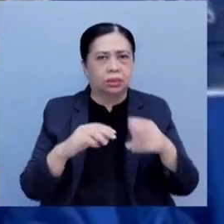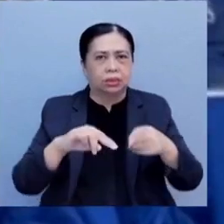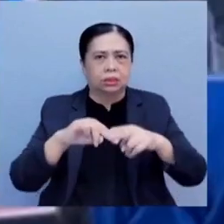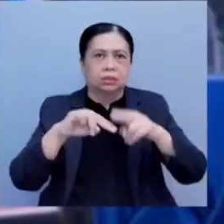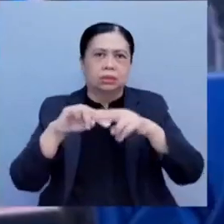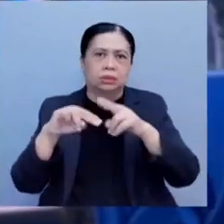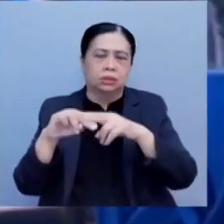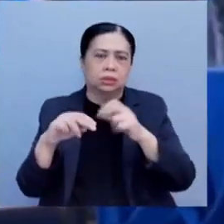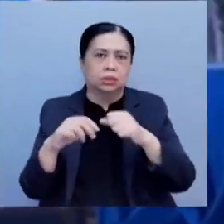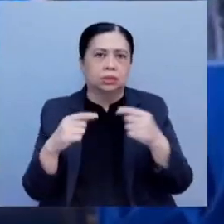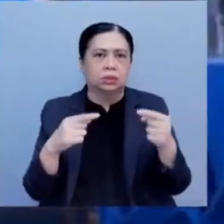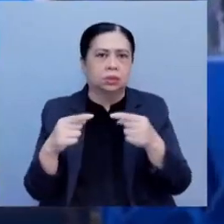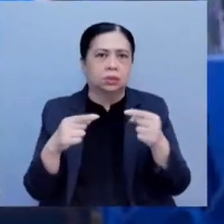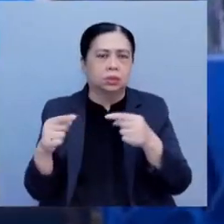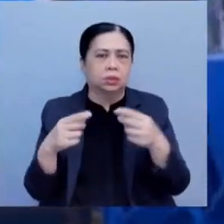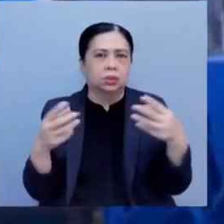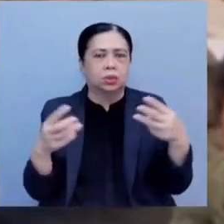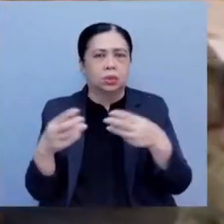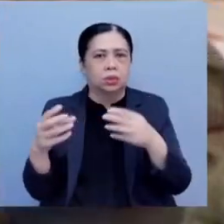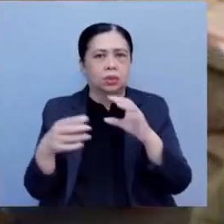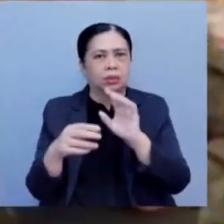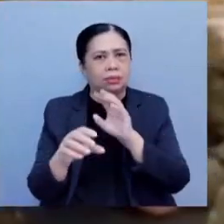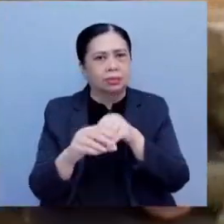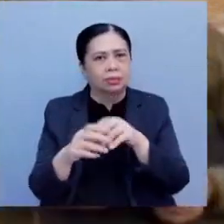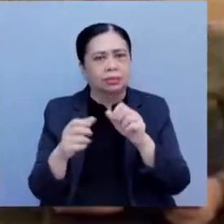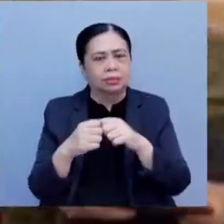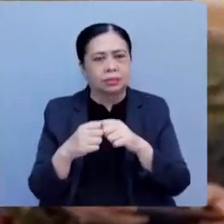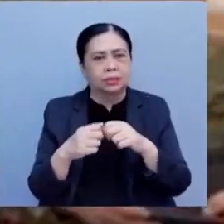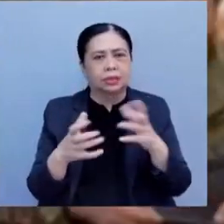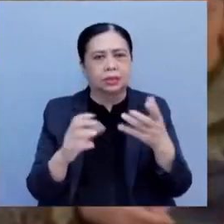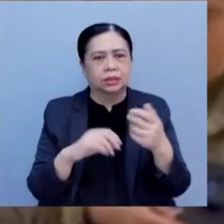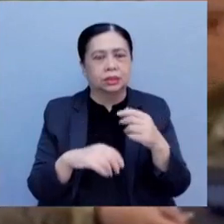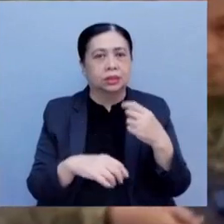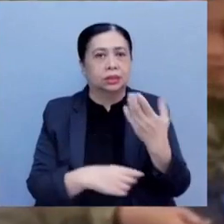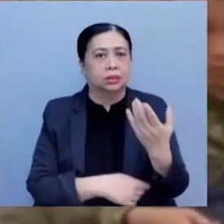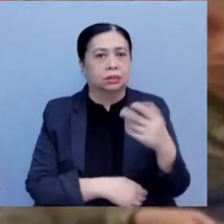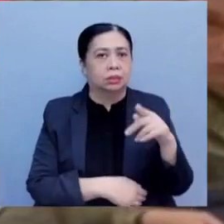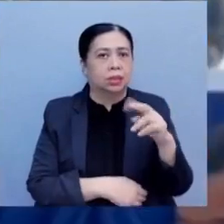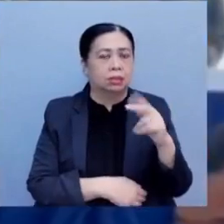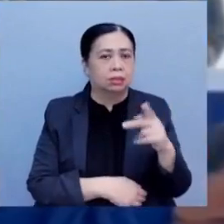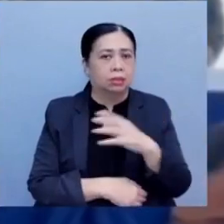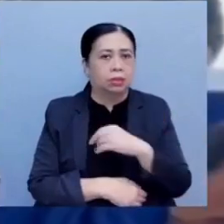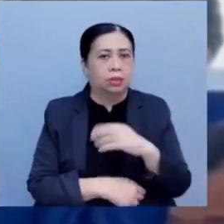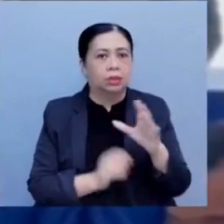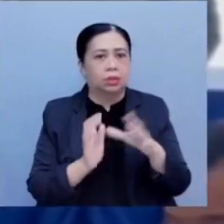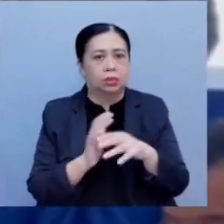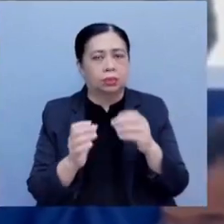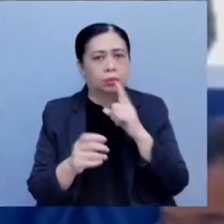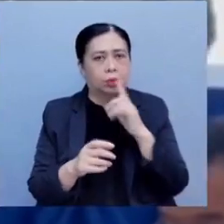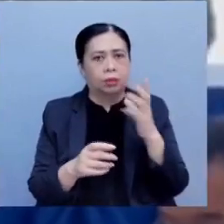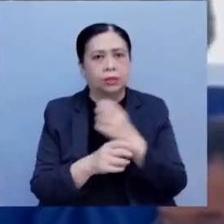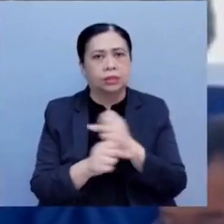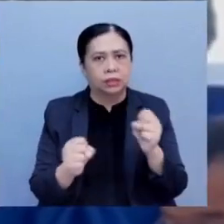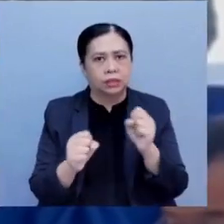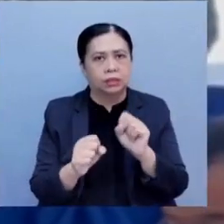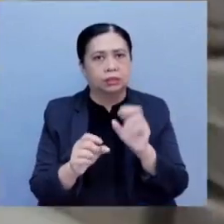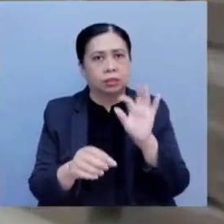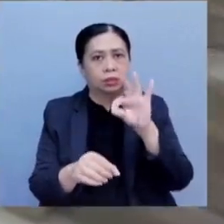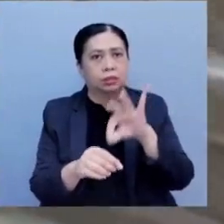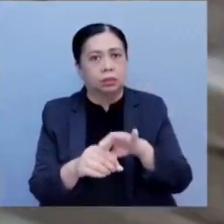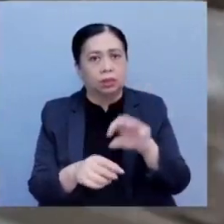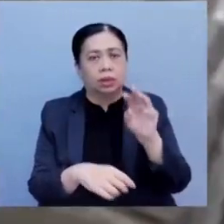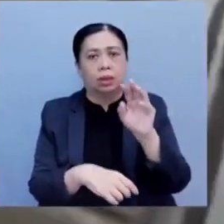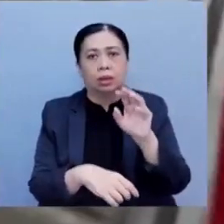of election-related violence there. The Philippine Poll Body and the PNP assure the public of their safety as they cast their ballots in the Monday or